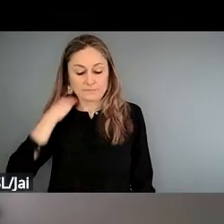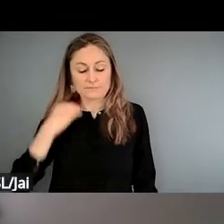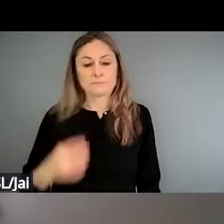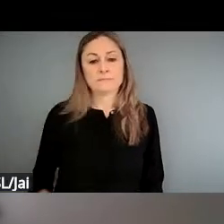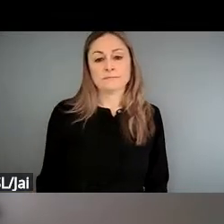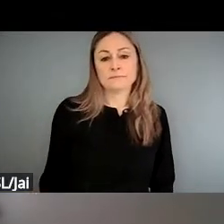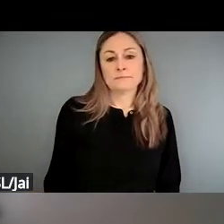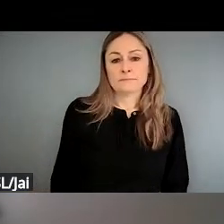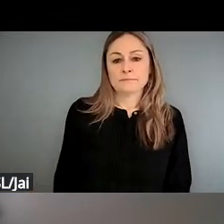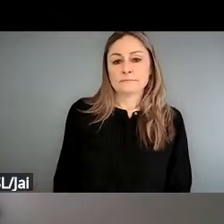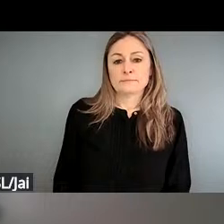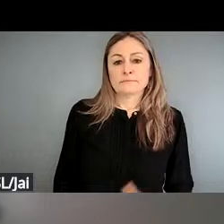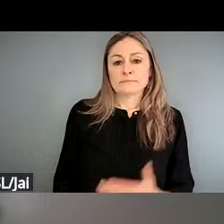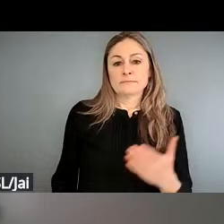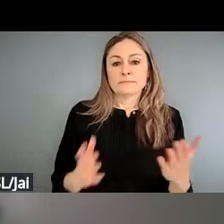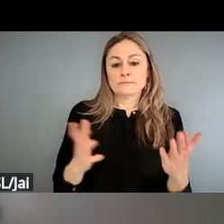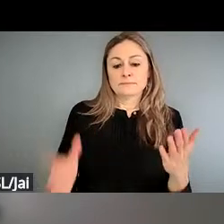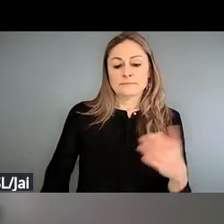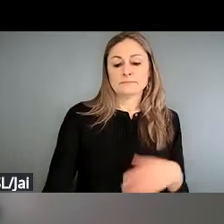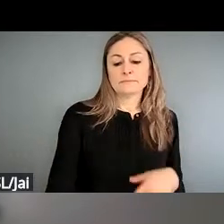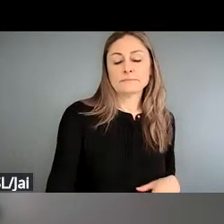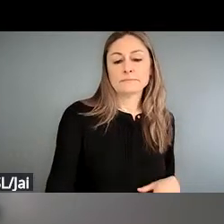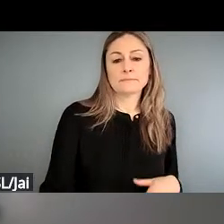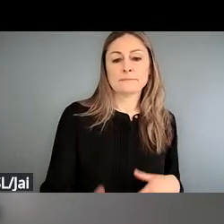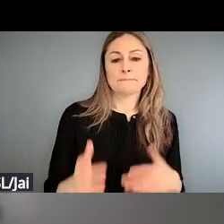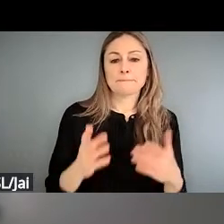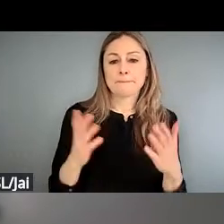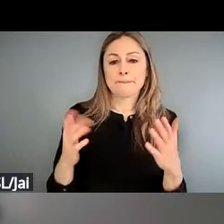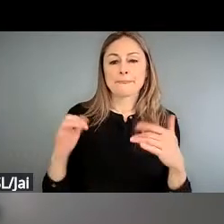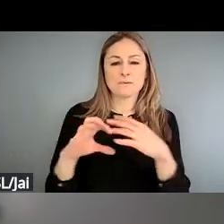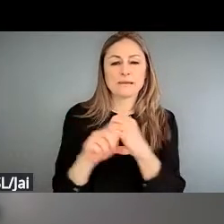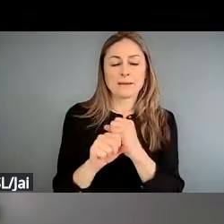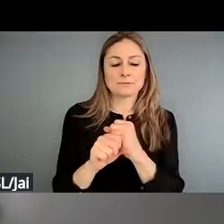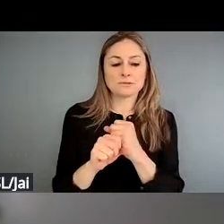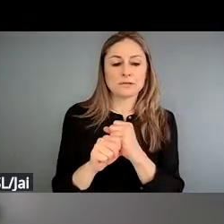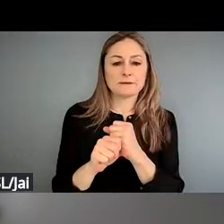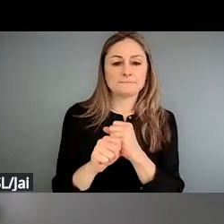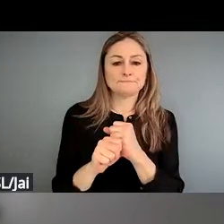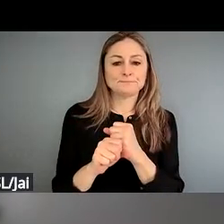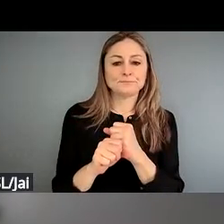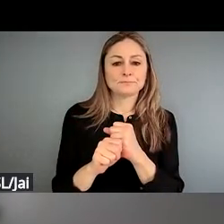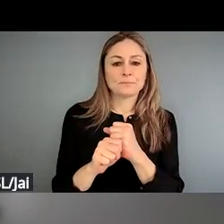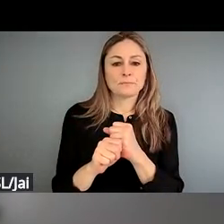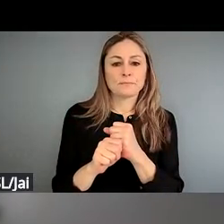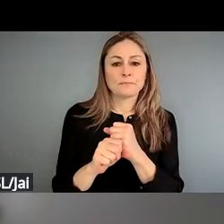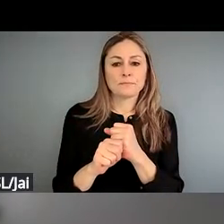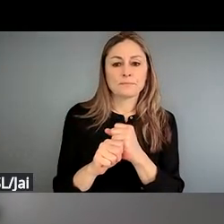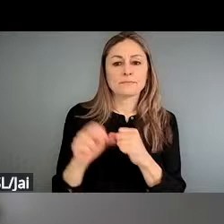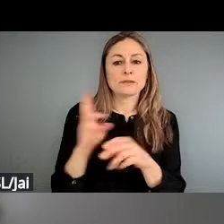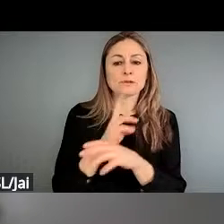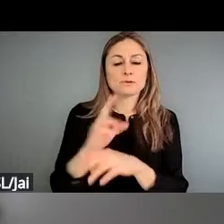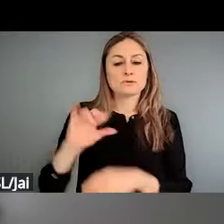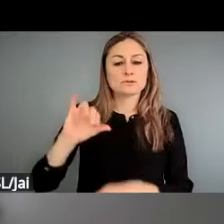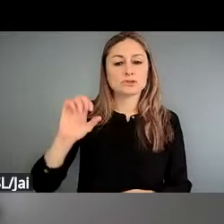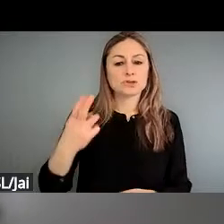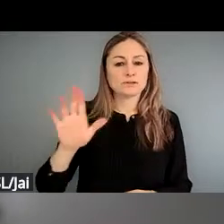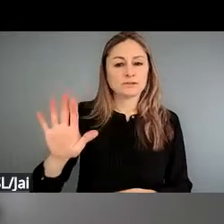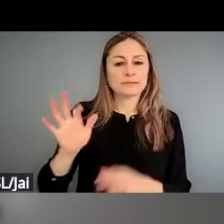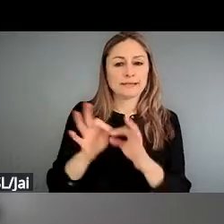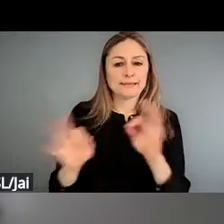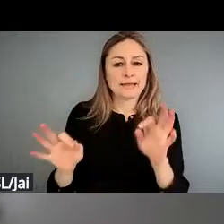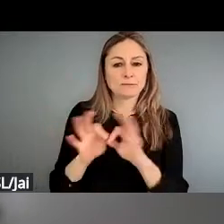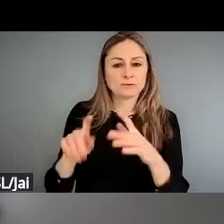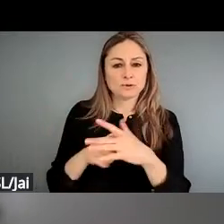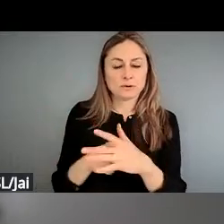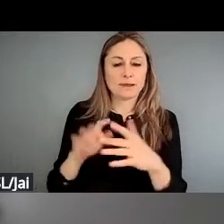some consolidation. Porky, maybe you can recapture that. Sure. Use Josh's language to start off saying, you know, how we're going to